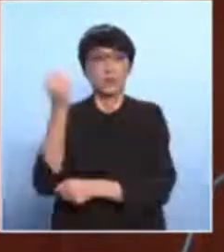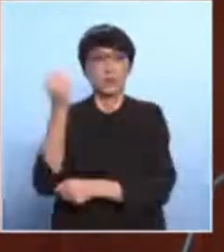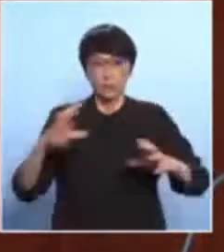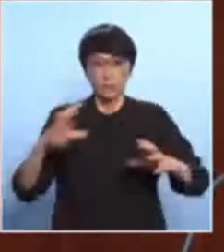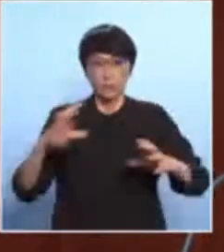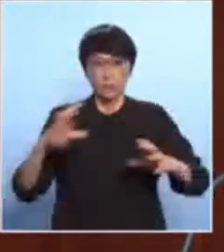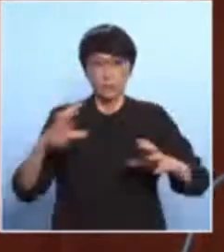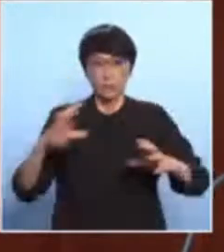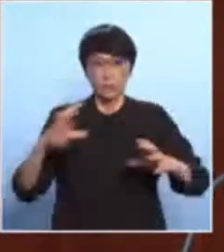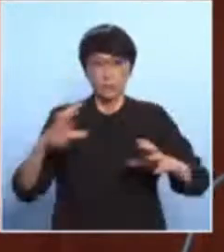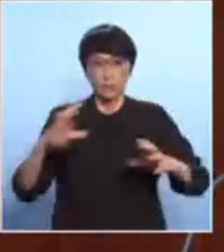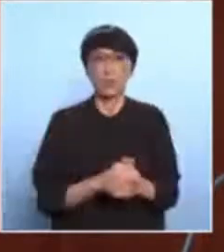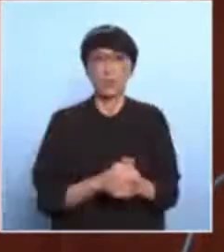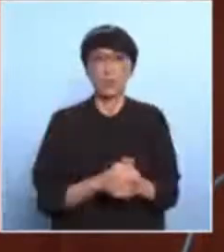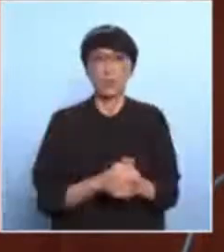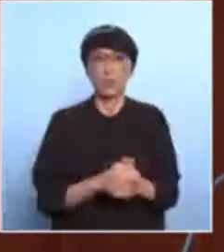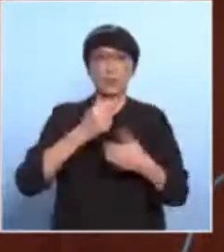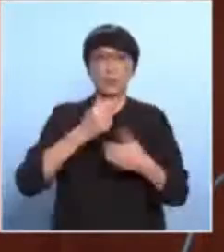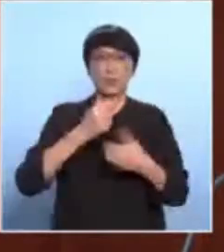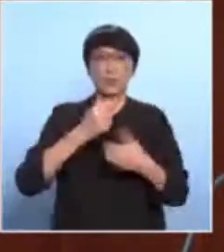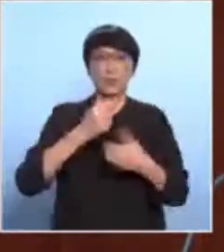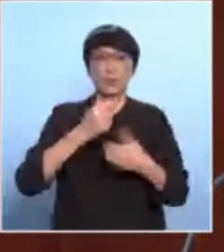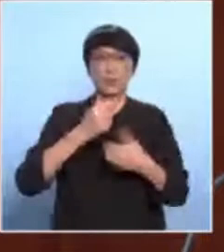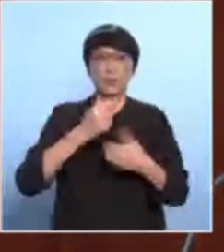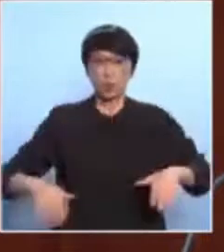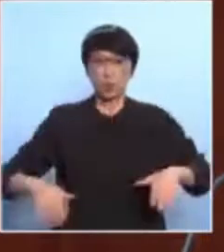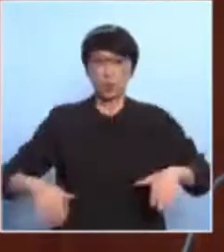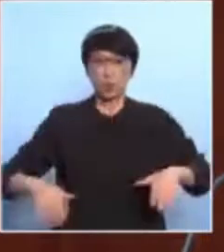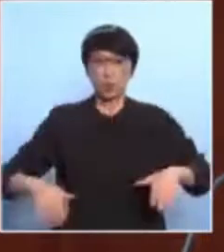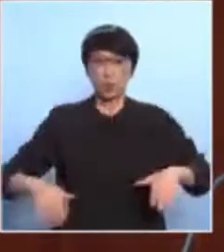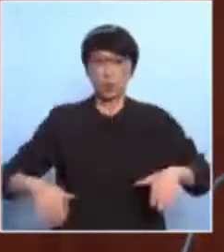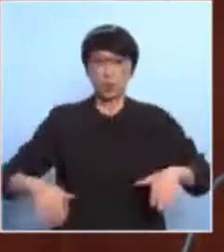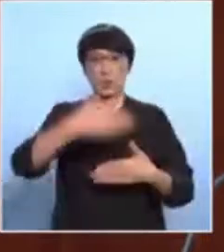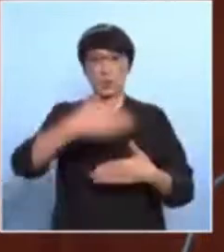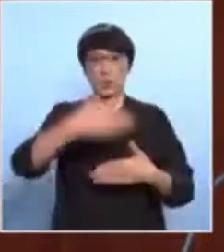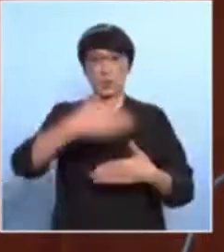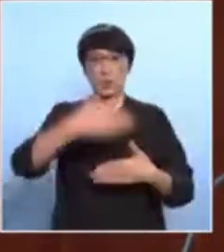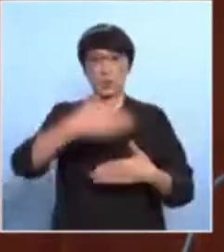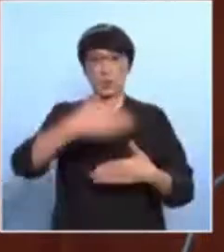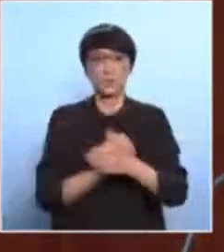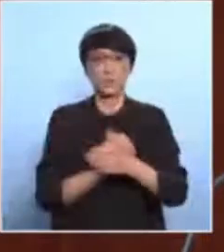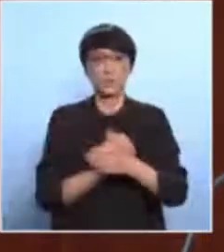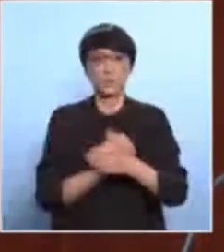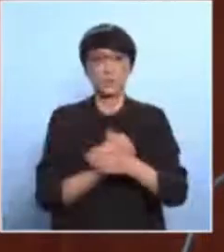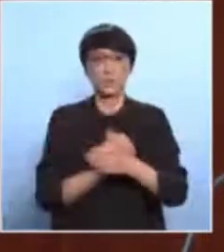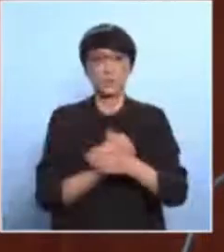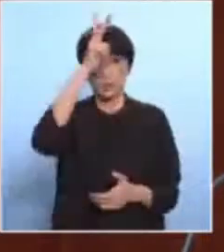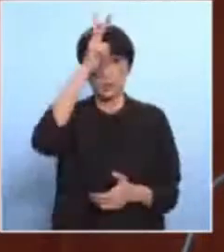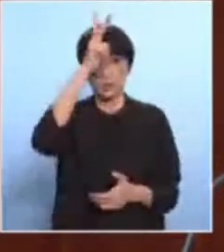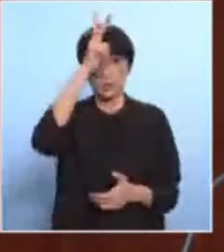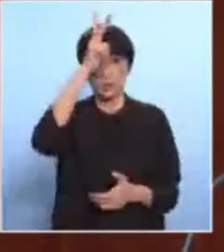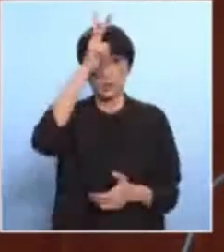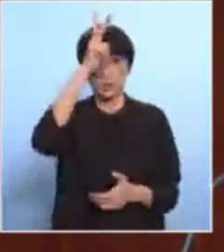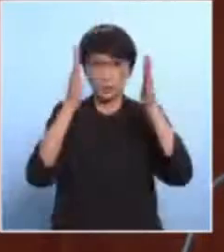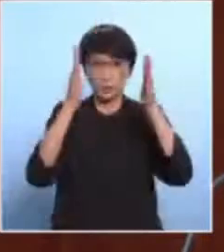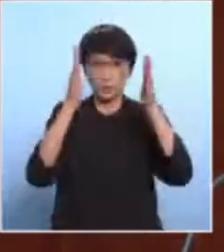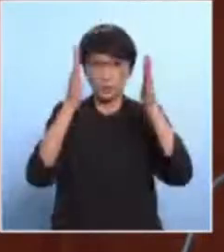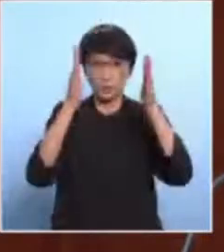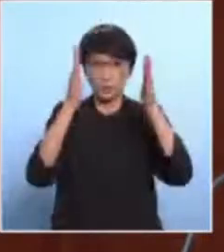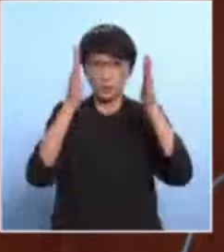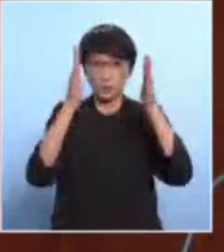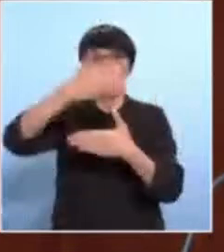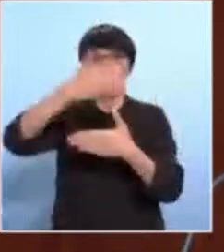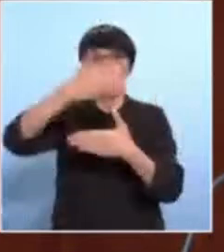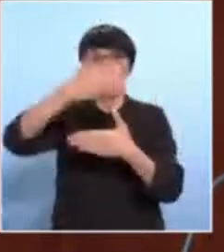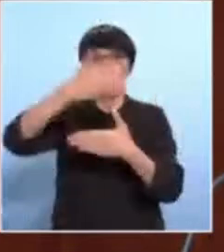community, enhance building safety, and improve building management. The government is concerned